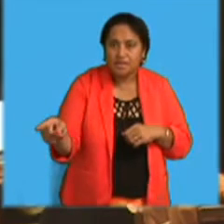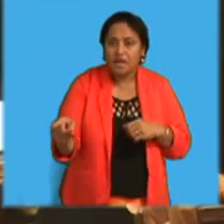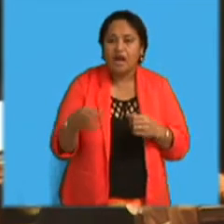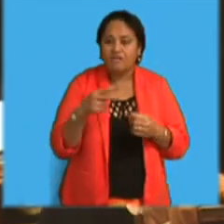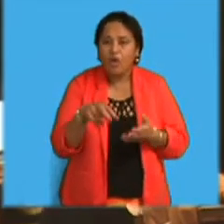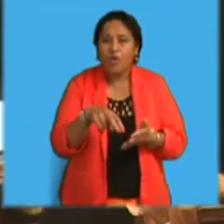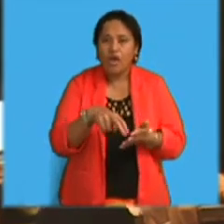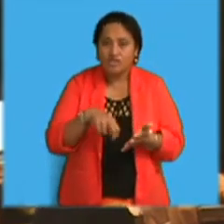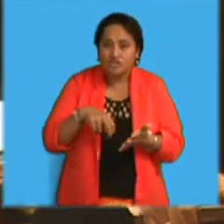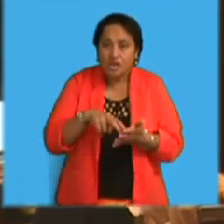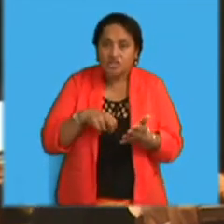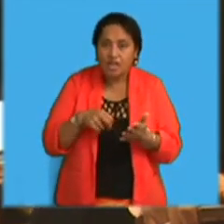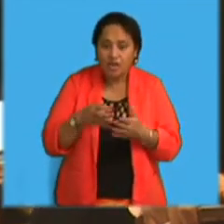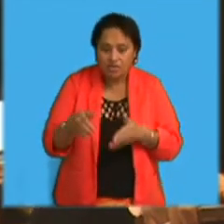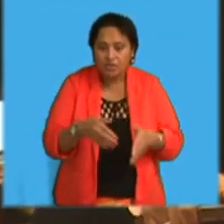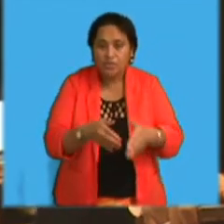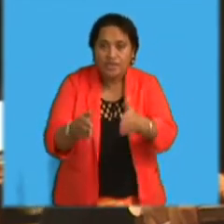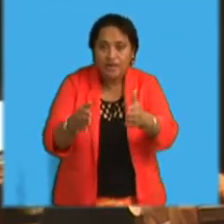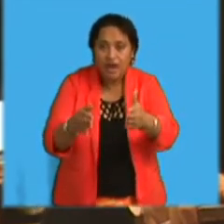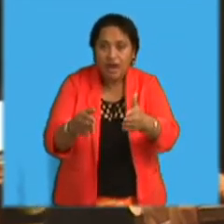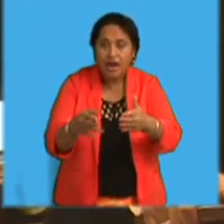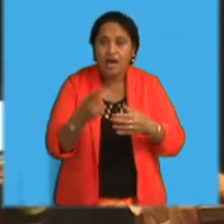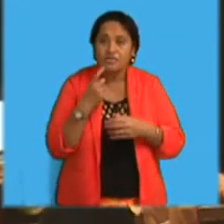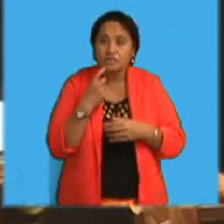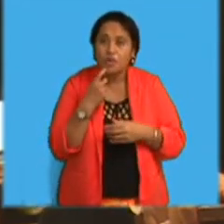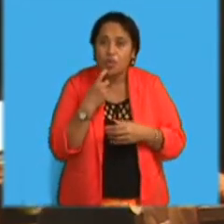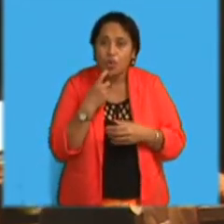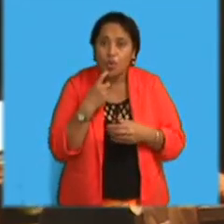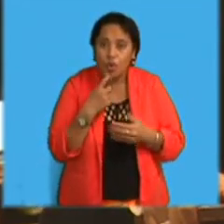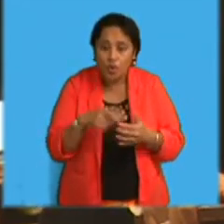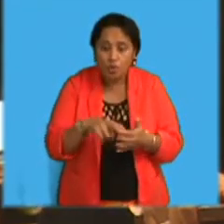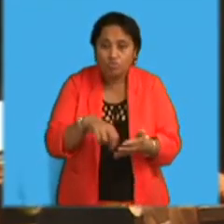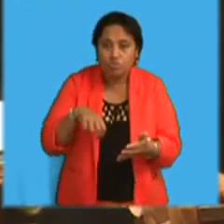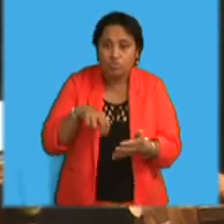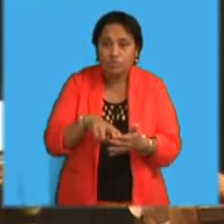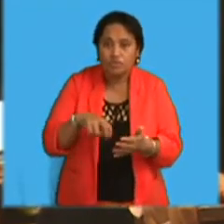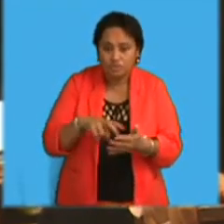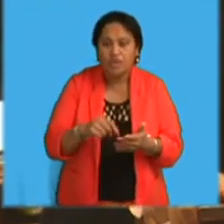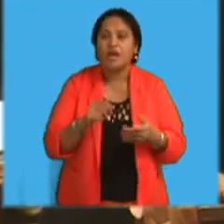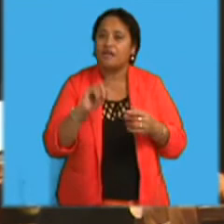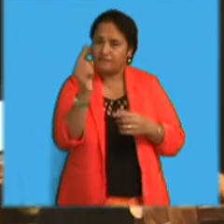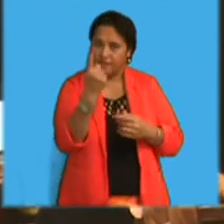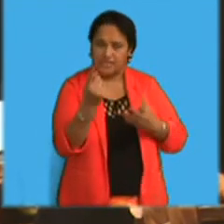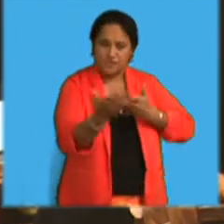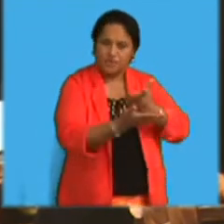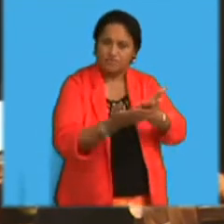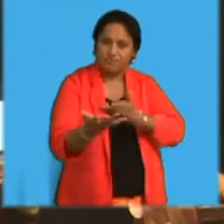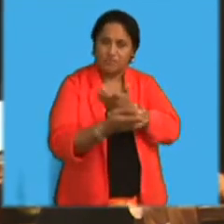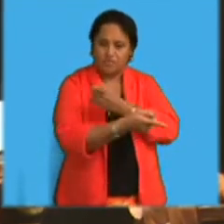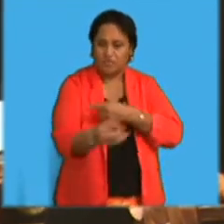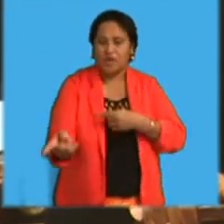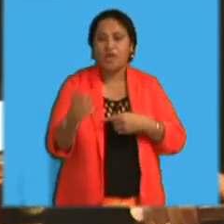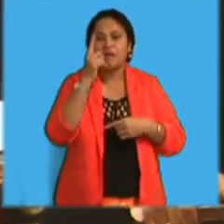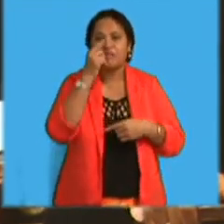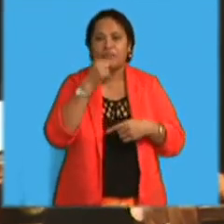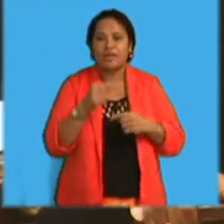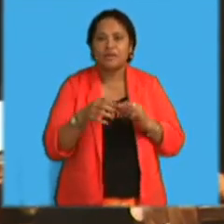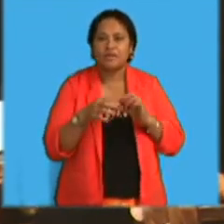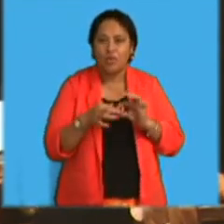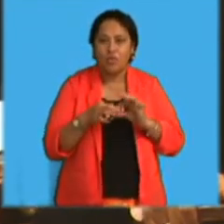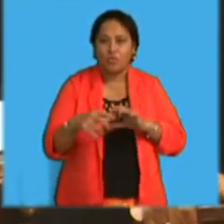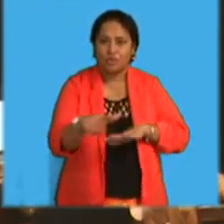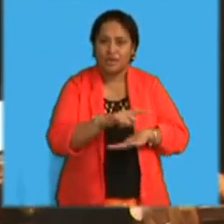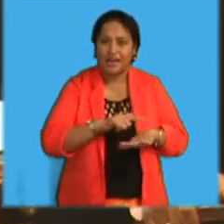Madam Speaker, the opposition has blatantly misled this House and the people of Fiji. Let me